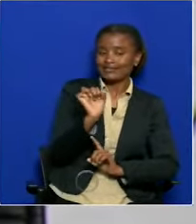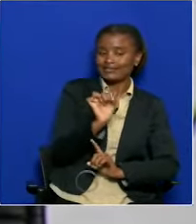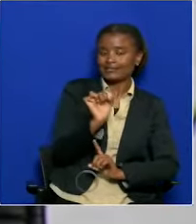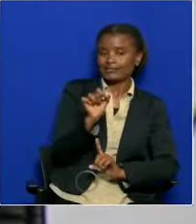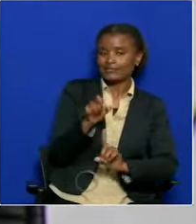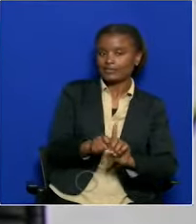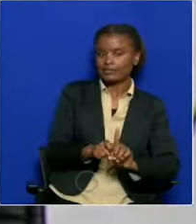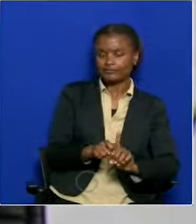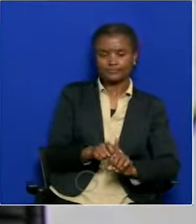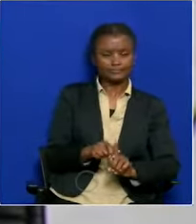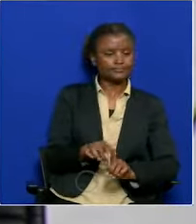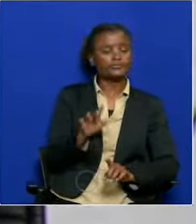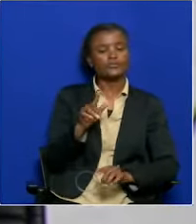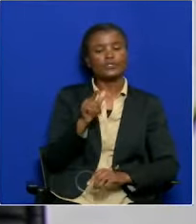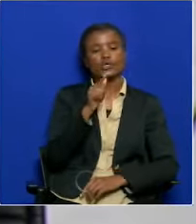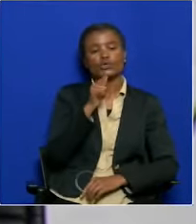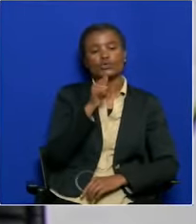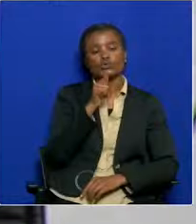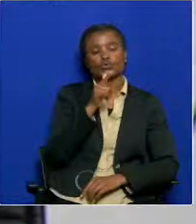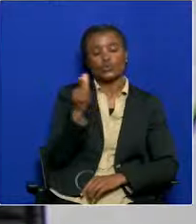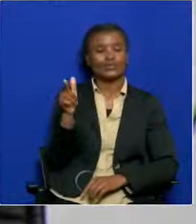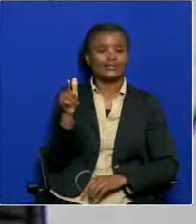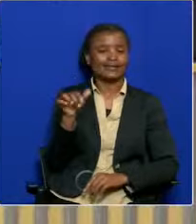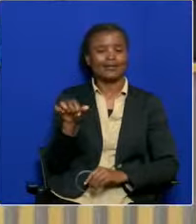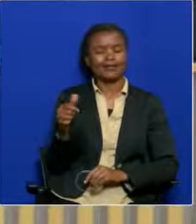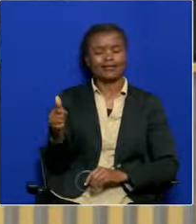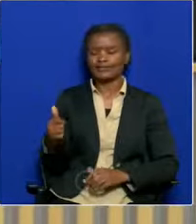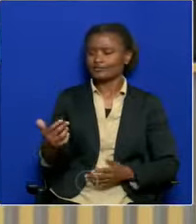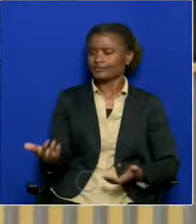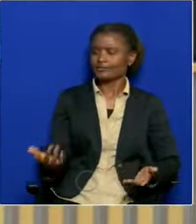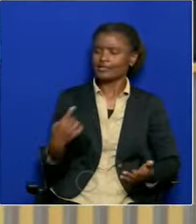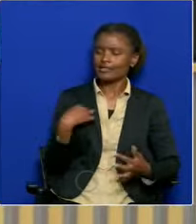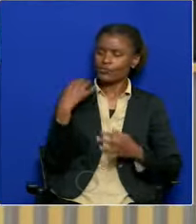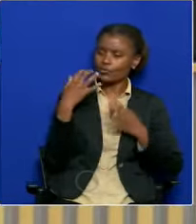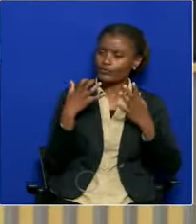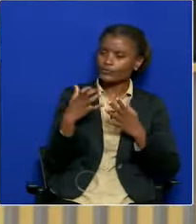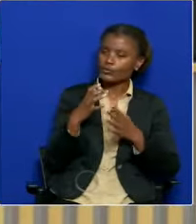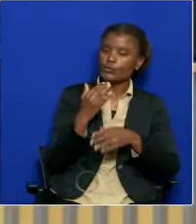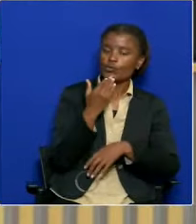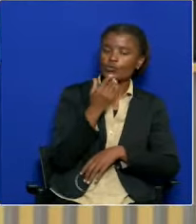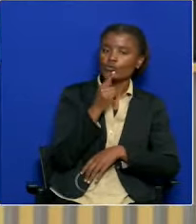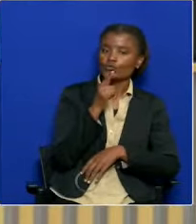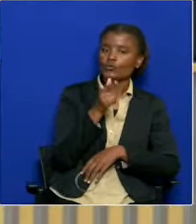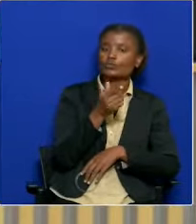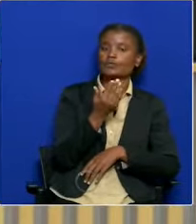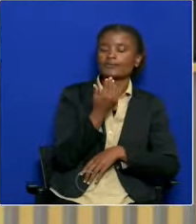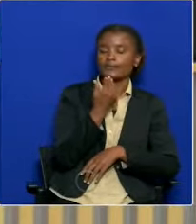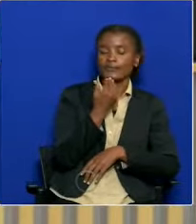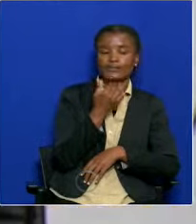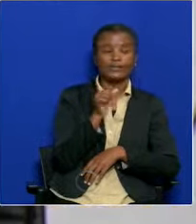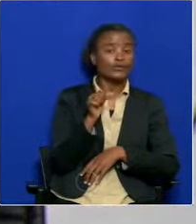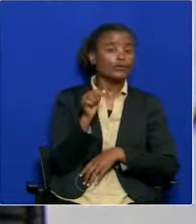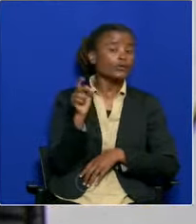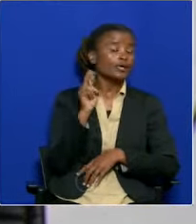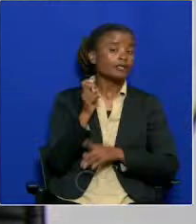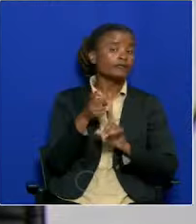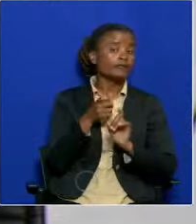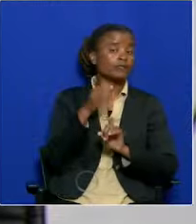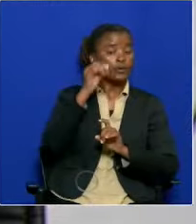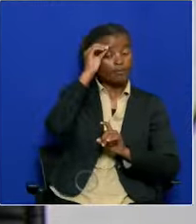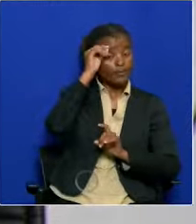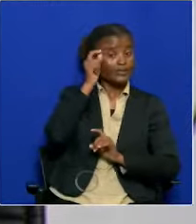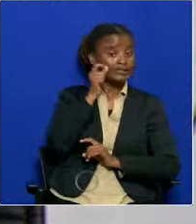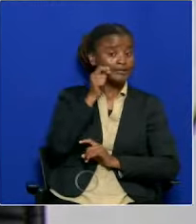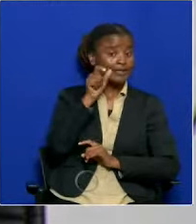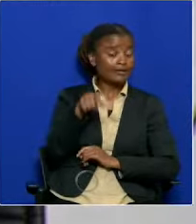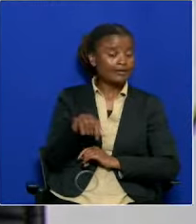Who told who? I'm getting confused now. You said you heard this from a policeman. Yes. Who told that policeman that Matlala said you are